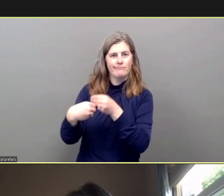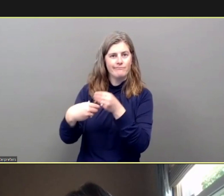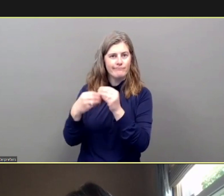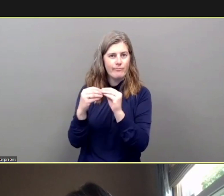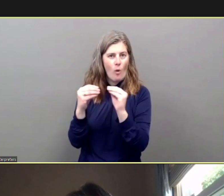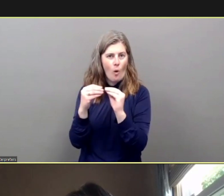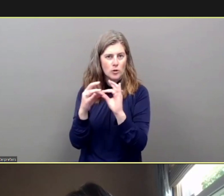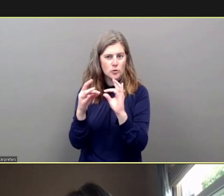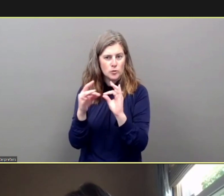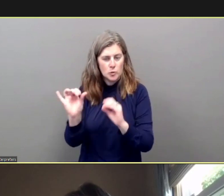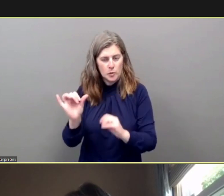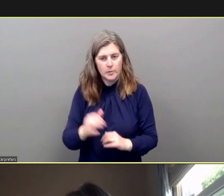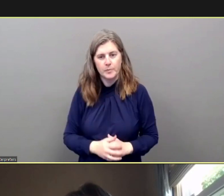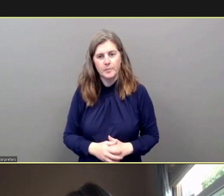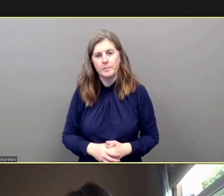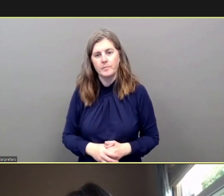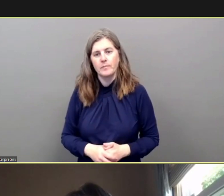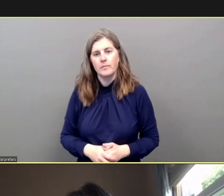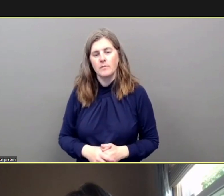as well. But